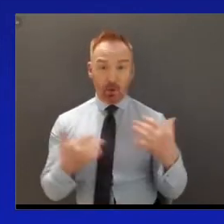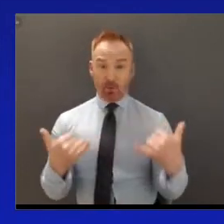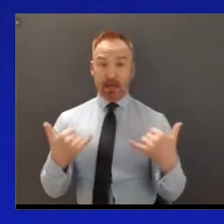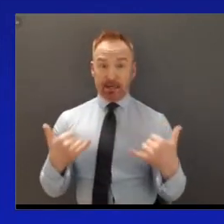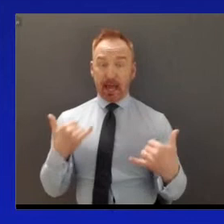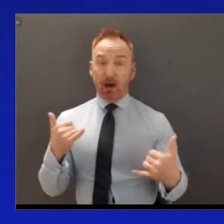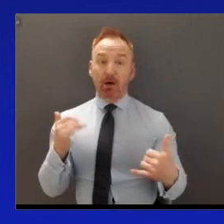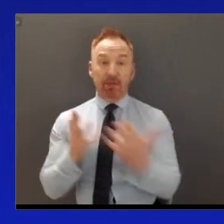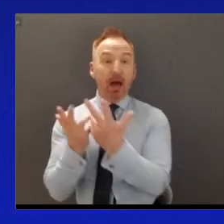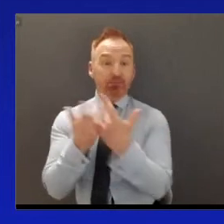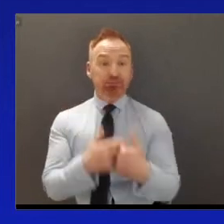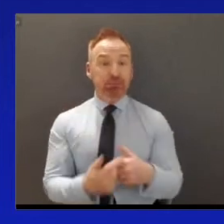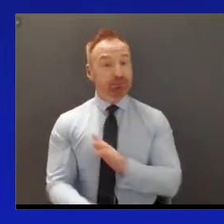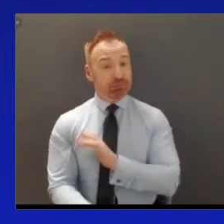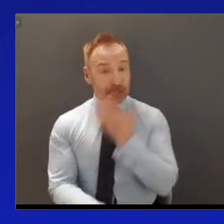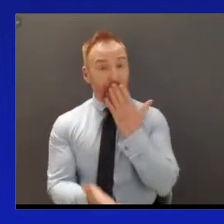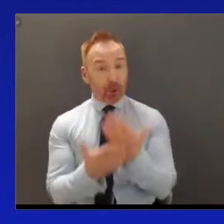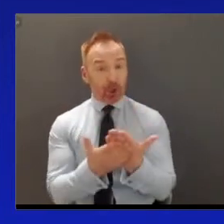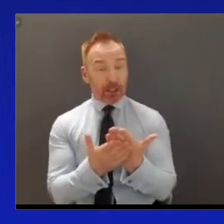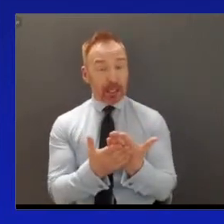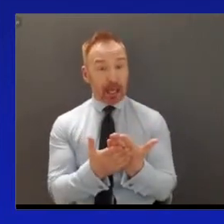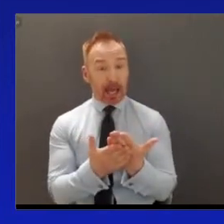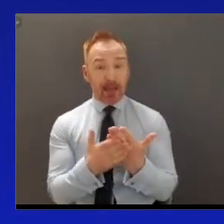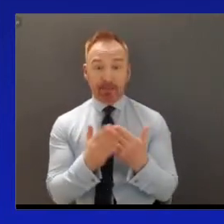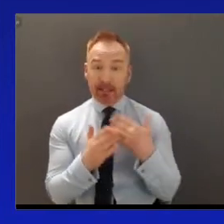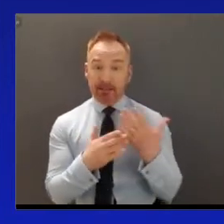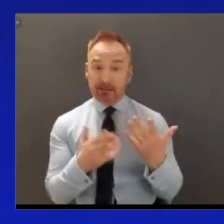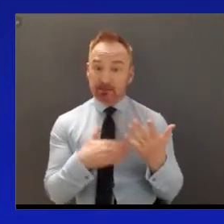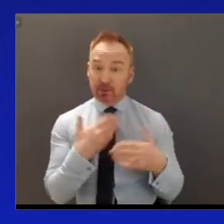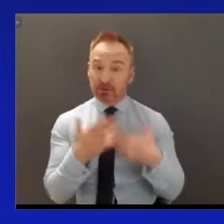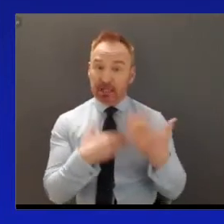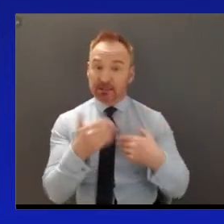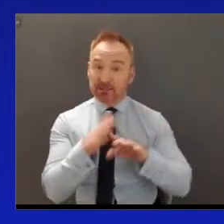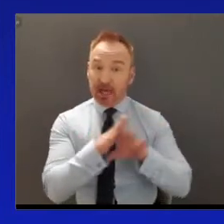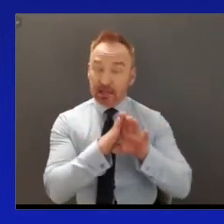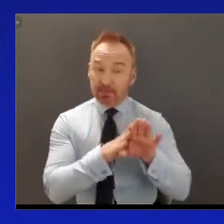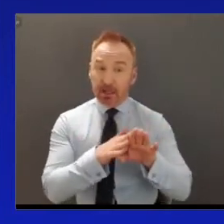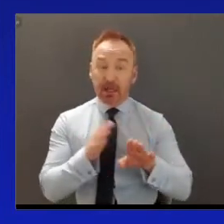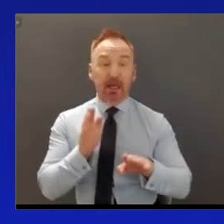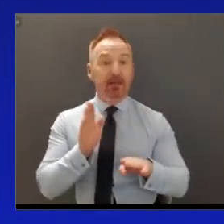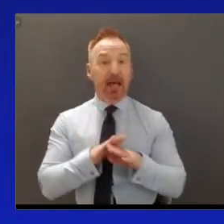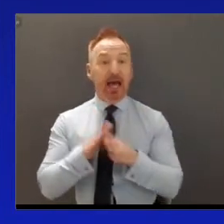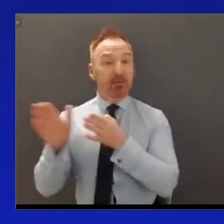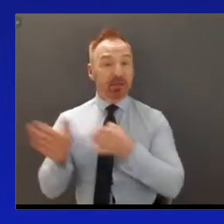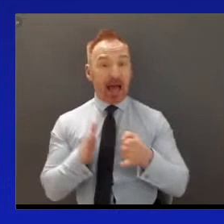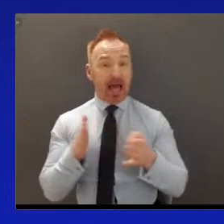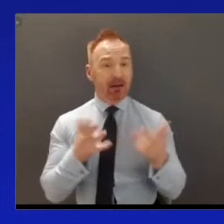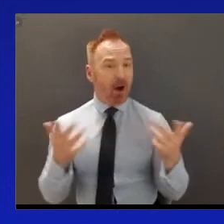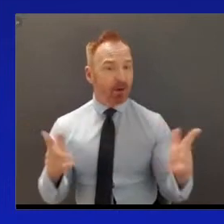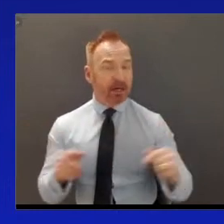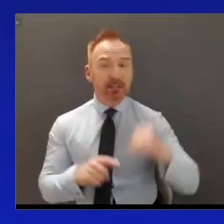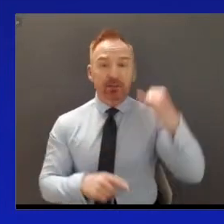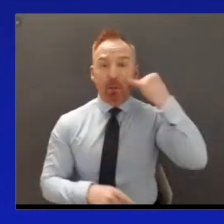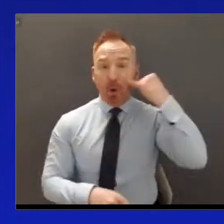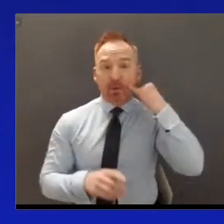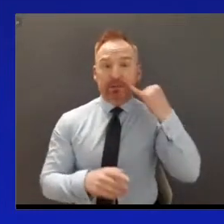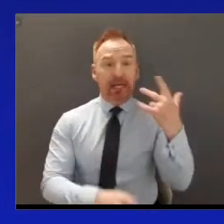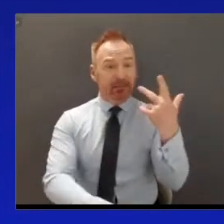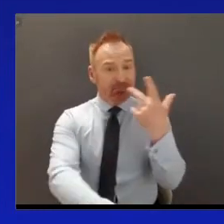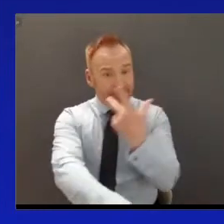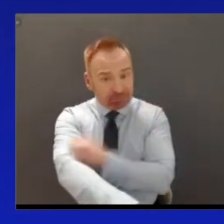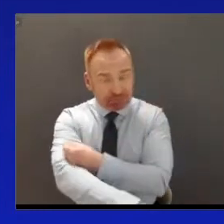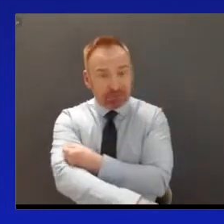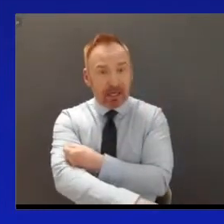that work is being done. So I'm not worried about what we have planned. Some of the other stuff, if we want to do a massive vaccination and